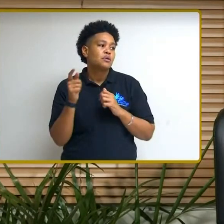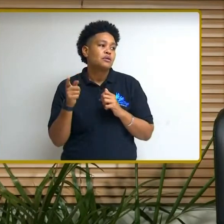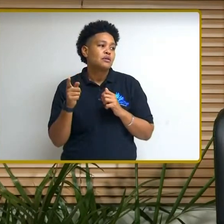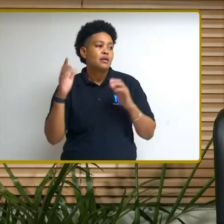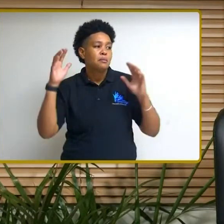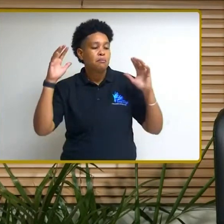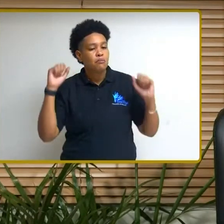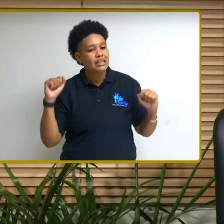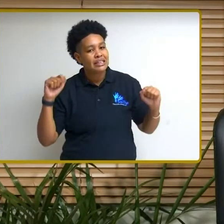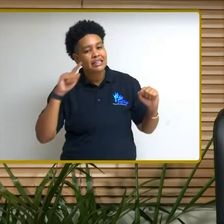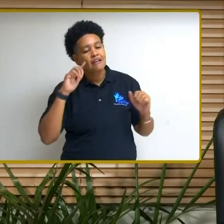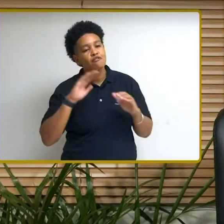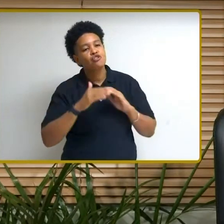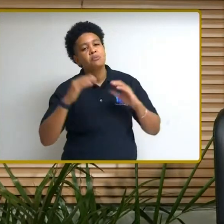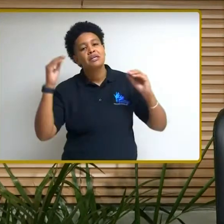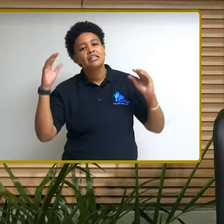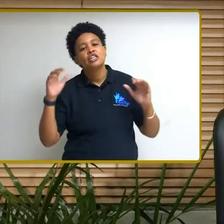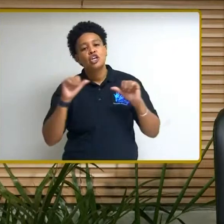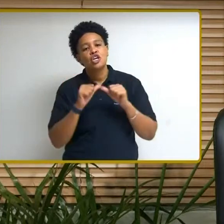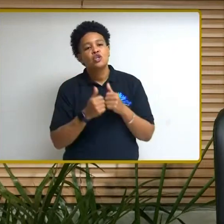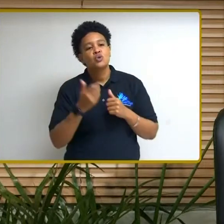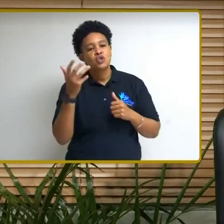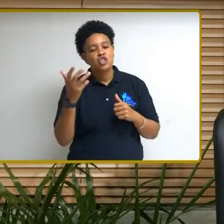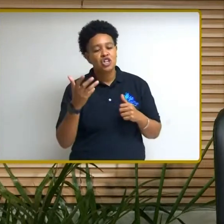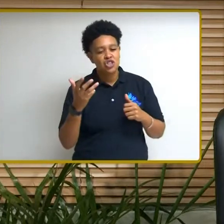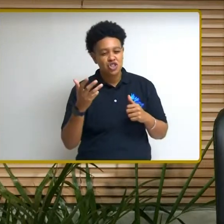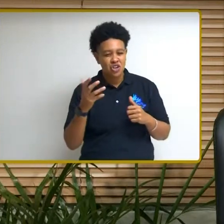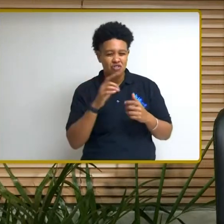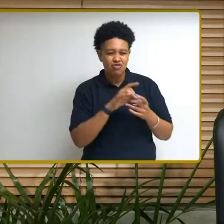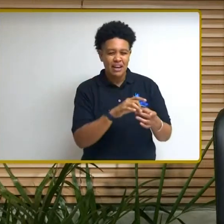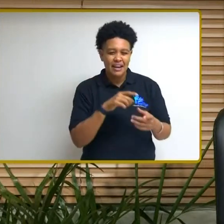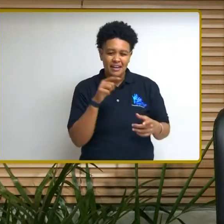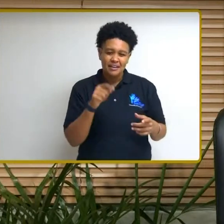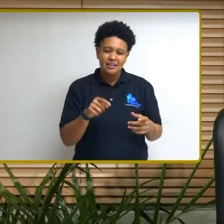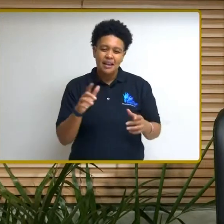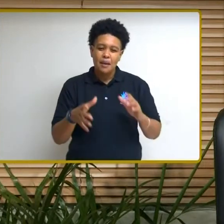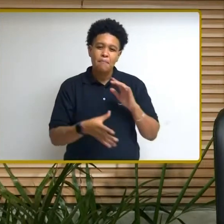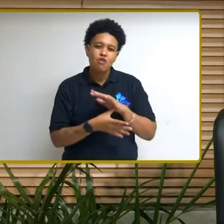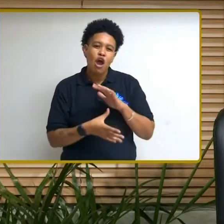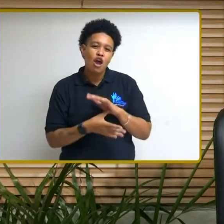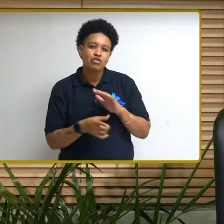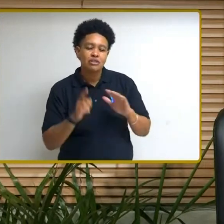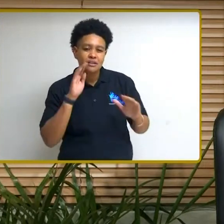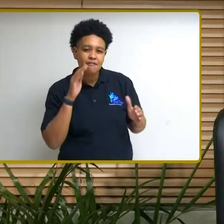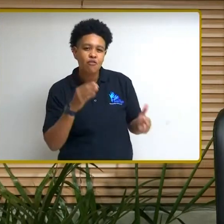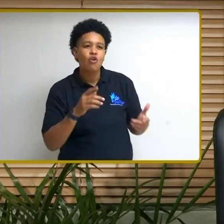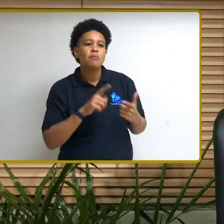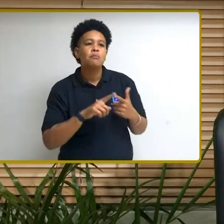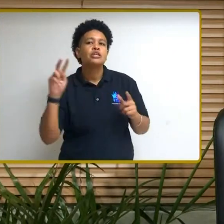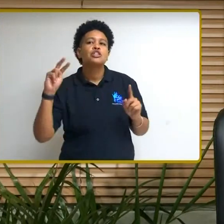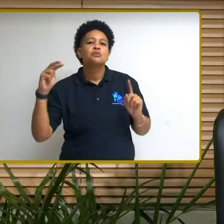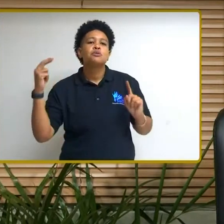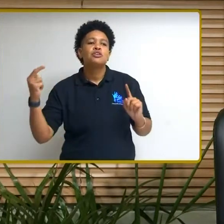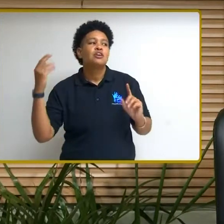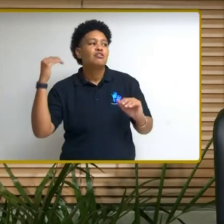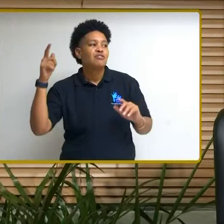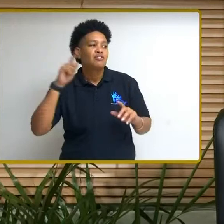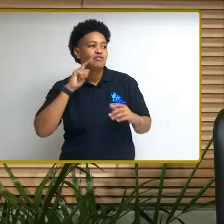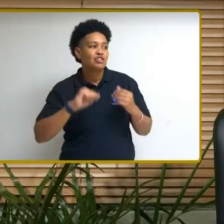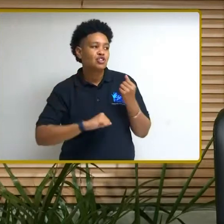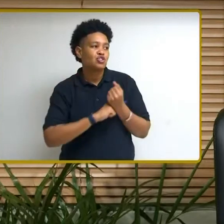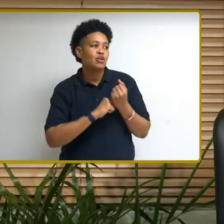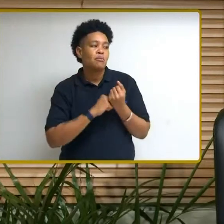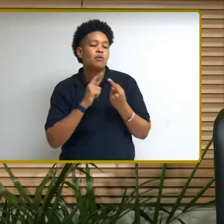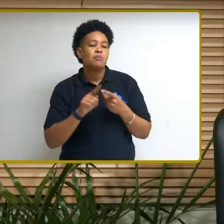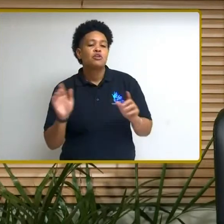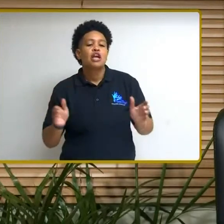the president of the Jamaica Teachers Association around that priority and get his views and hopefully his endorsement